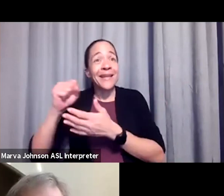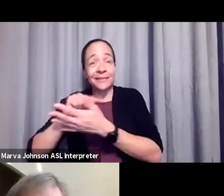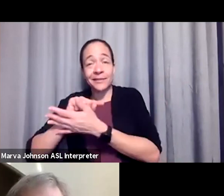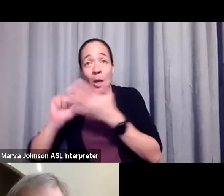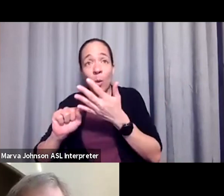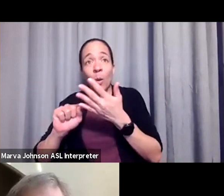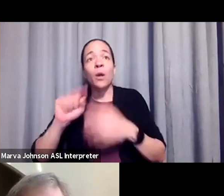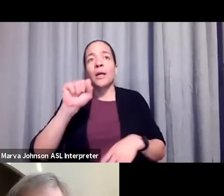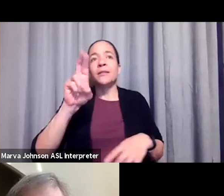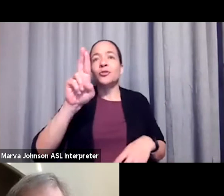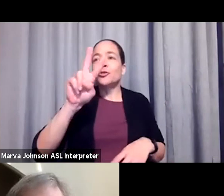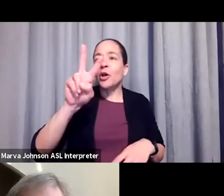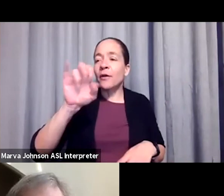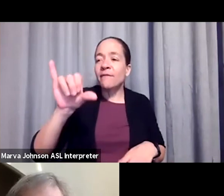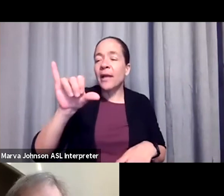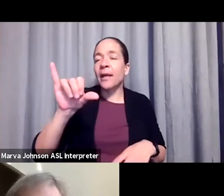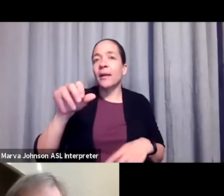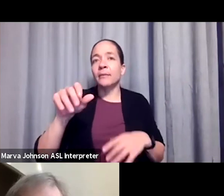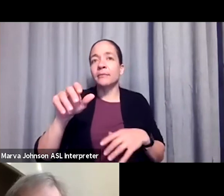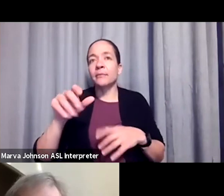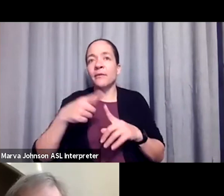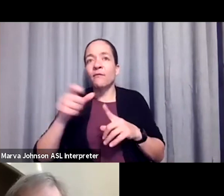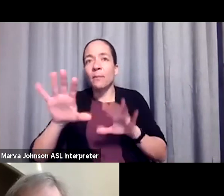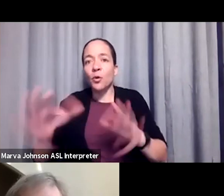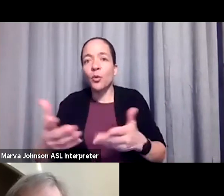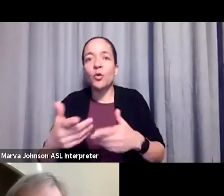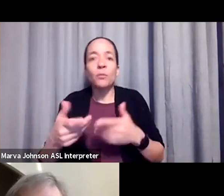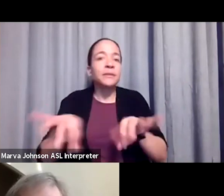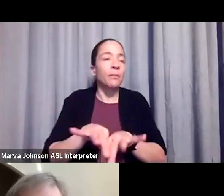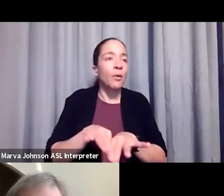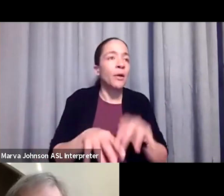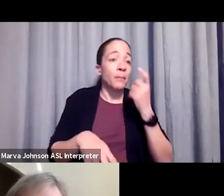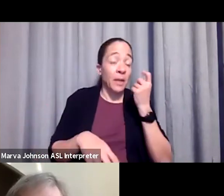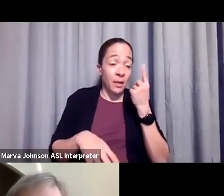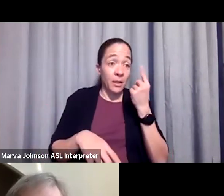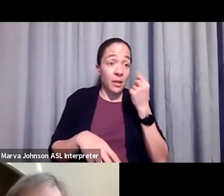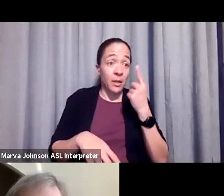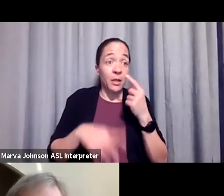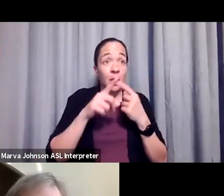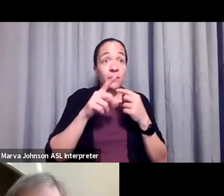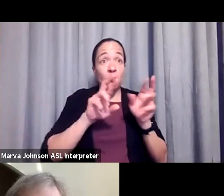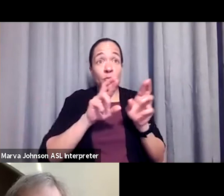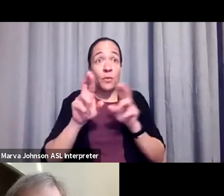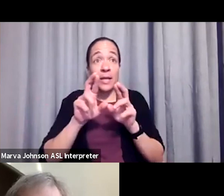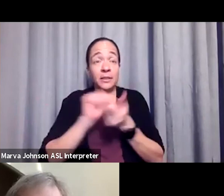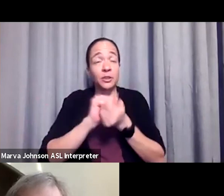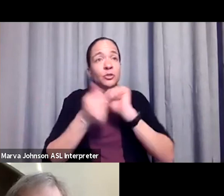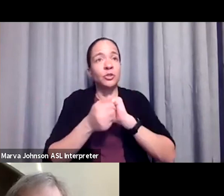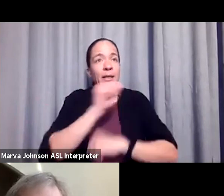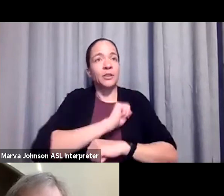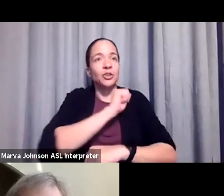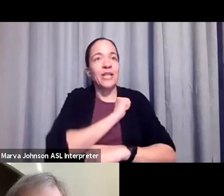surveys, focus groups, reach, all of that matters. But the problem is if you set out to change attitudes and you get 100,000